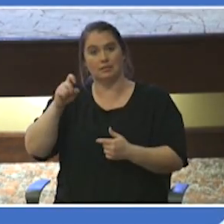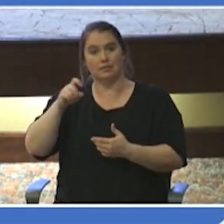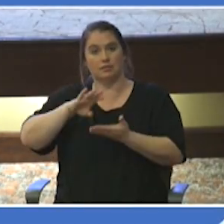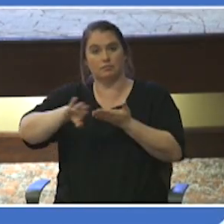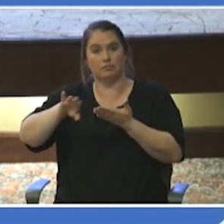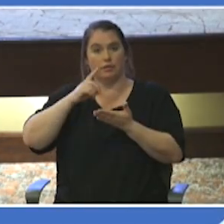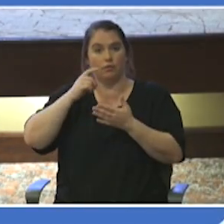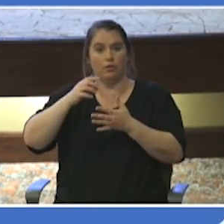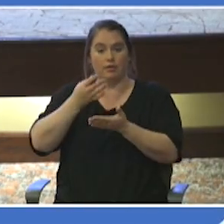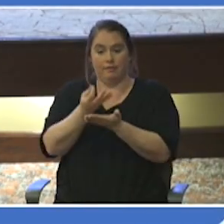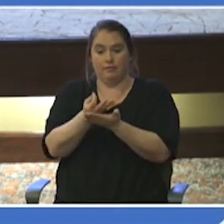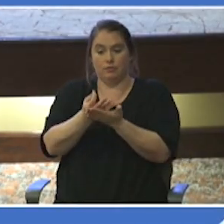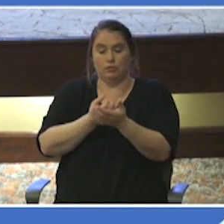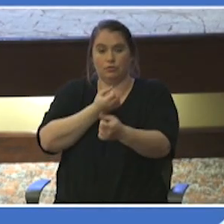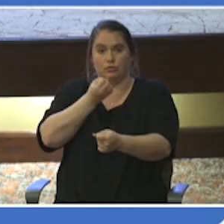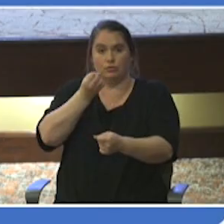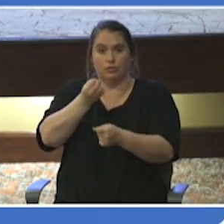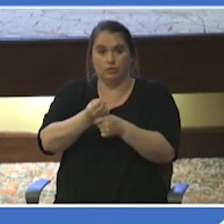Fiscal